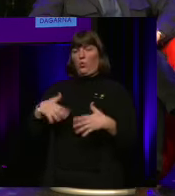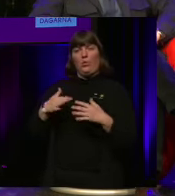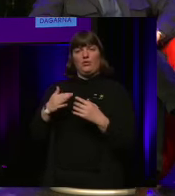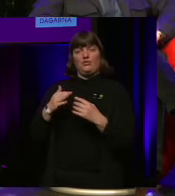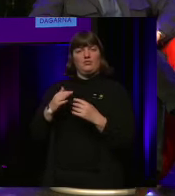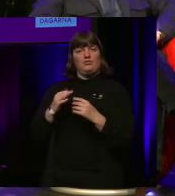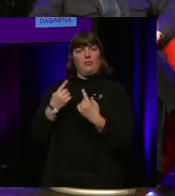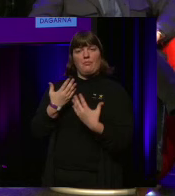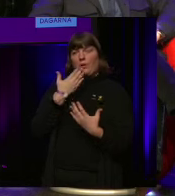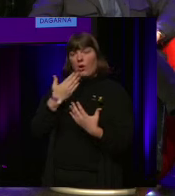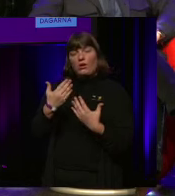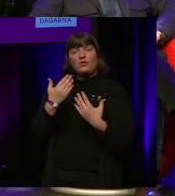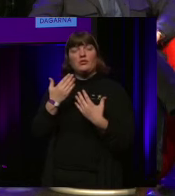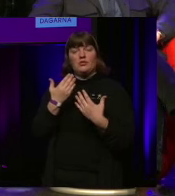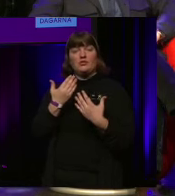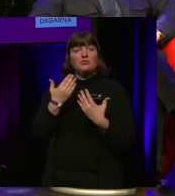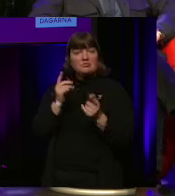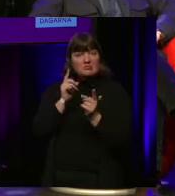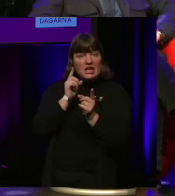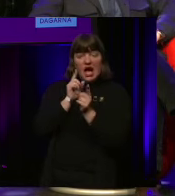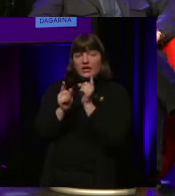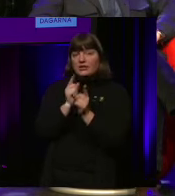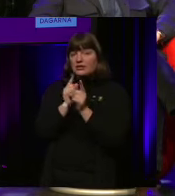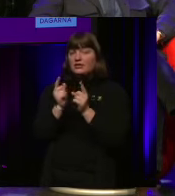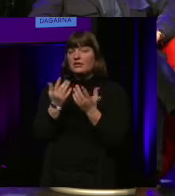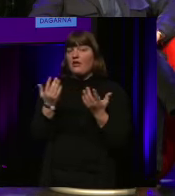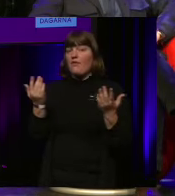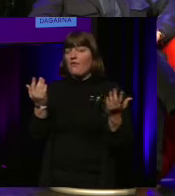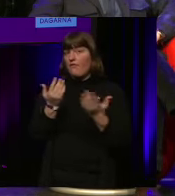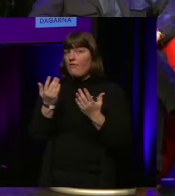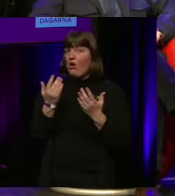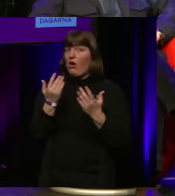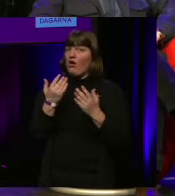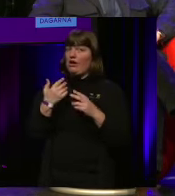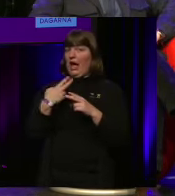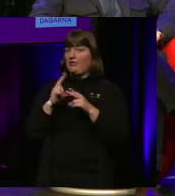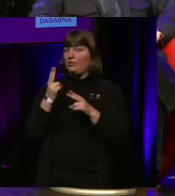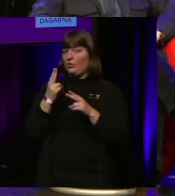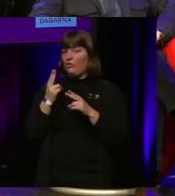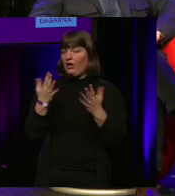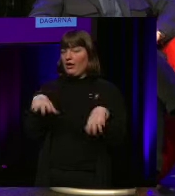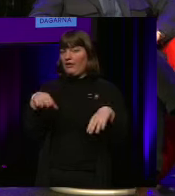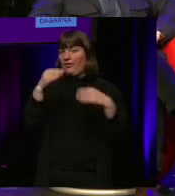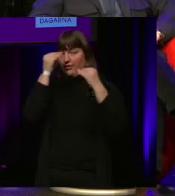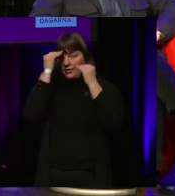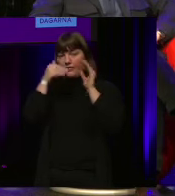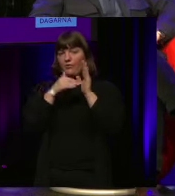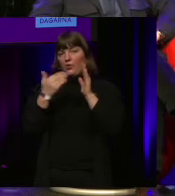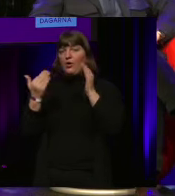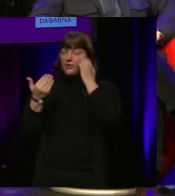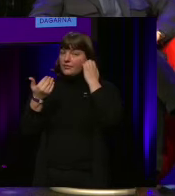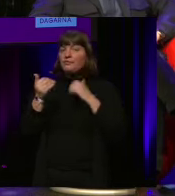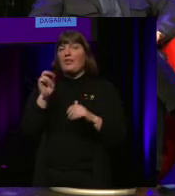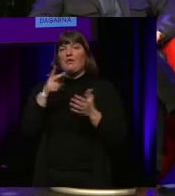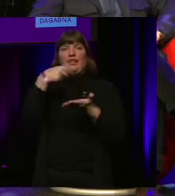regard. That perhaps the crucial thing to kind of take away from the experience of the Universal Declaration and so on